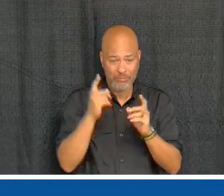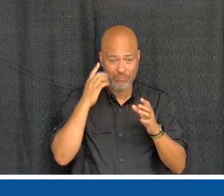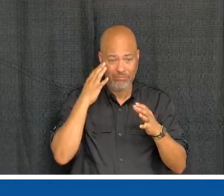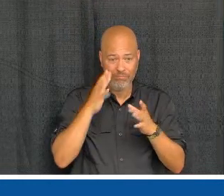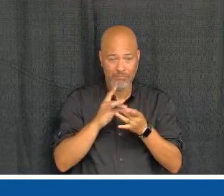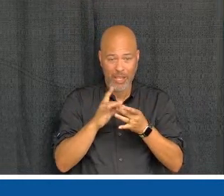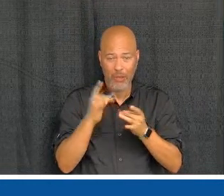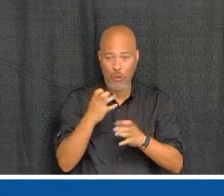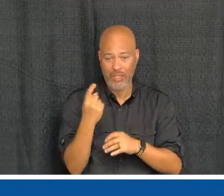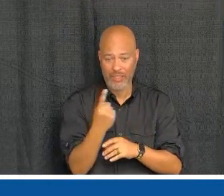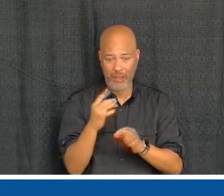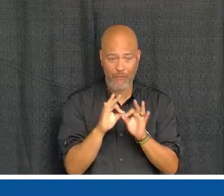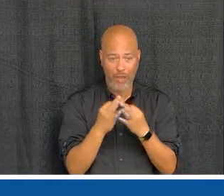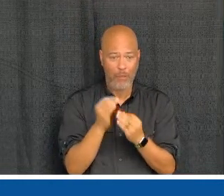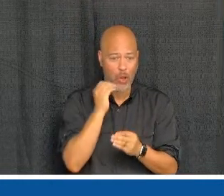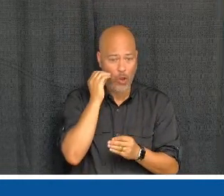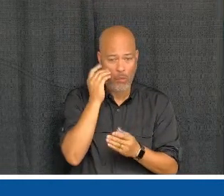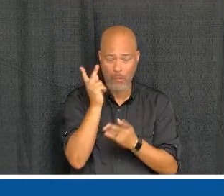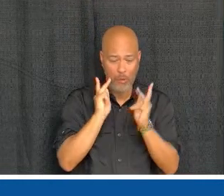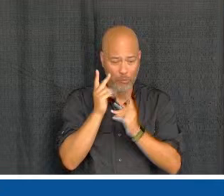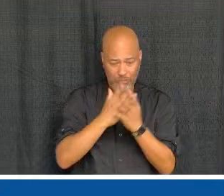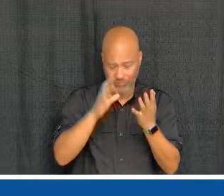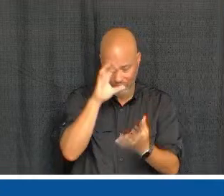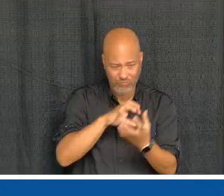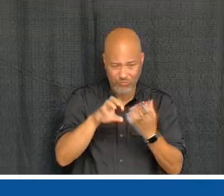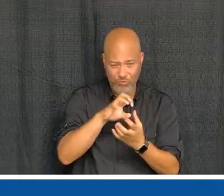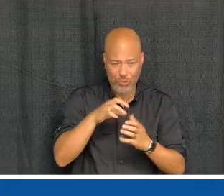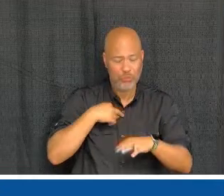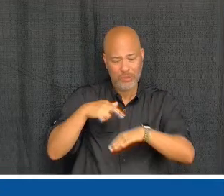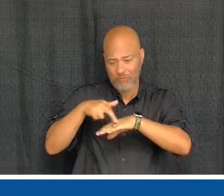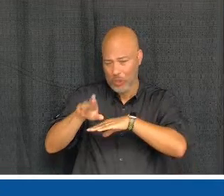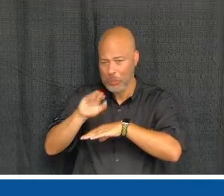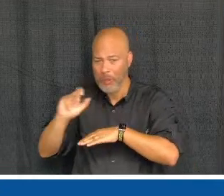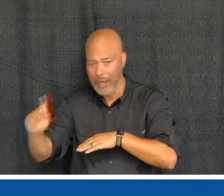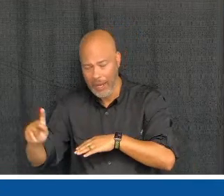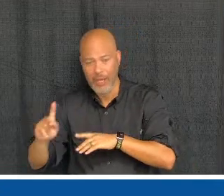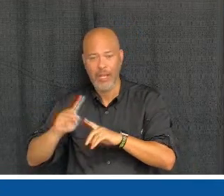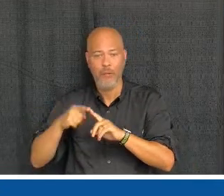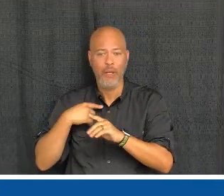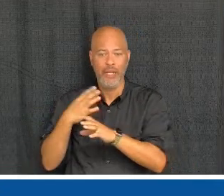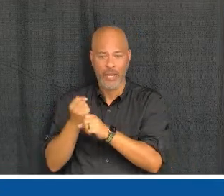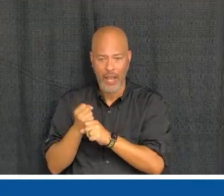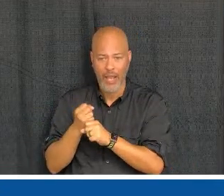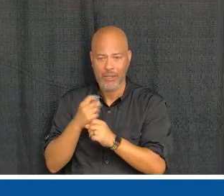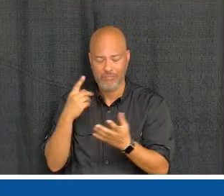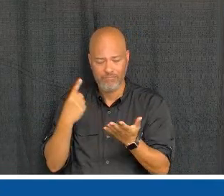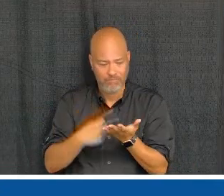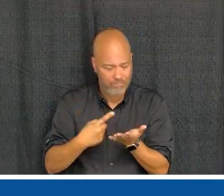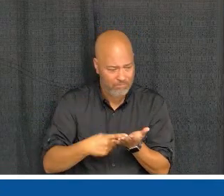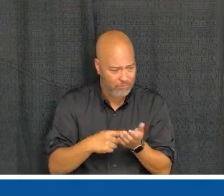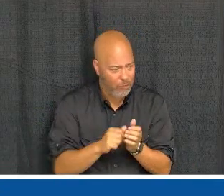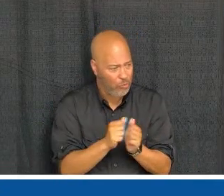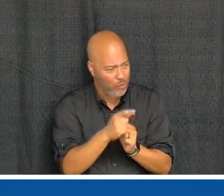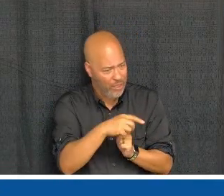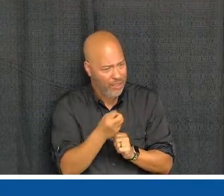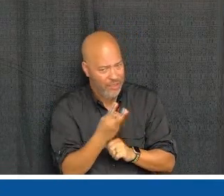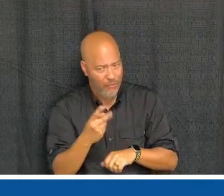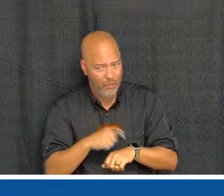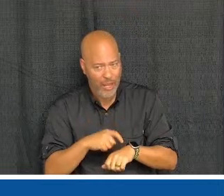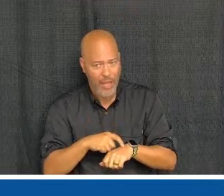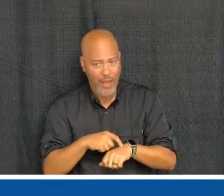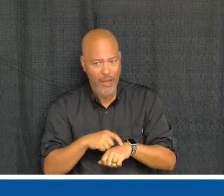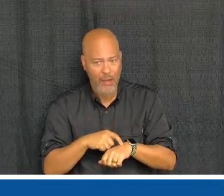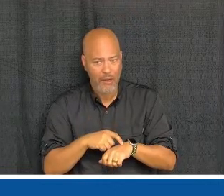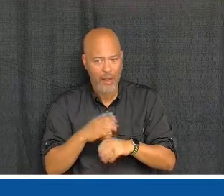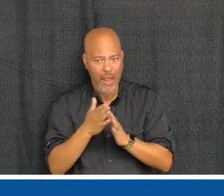mention of single family homes and there was some confusion. You remanded it back to the Planning Commission. We did have a chance to speak with Mr. Merrill several times,